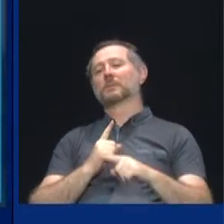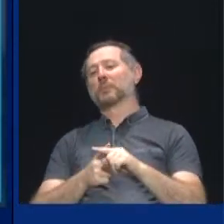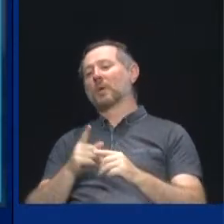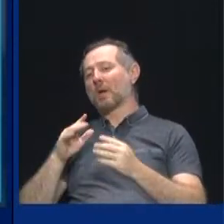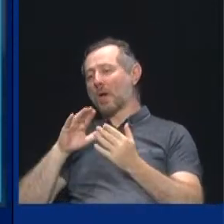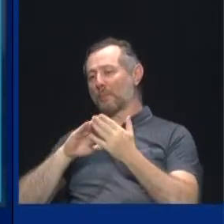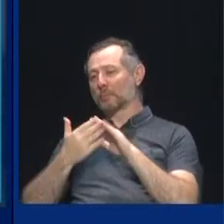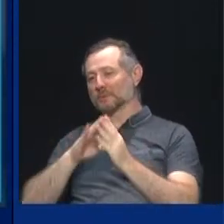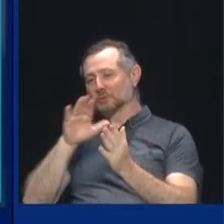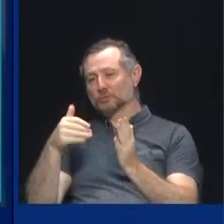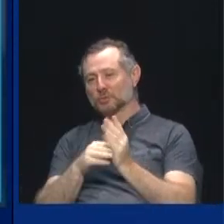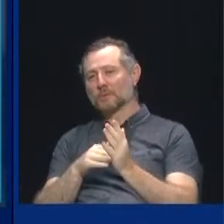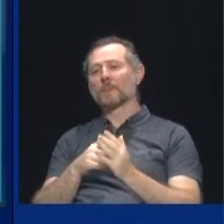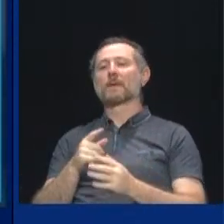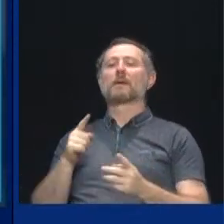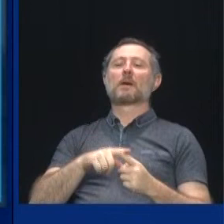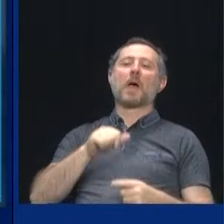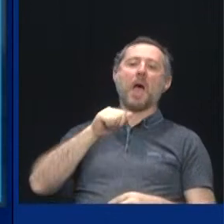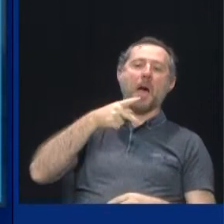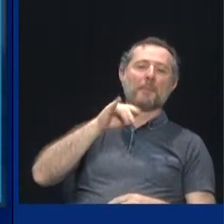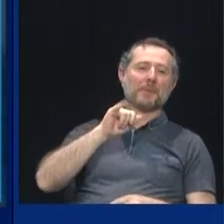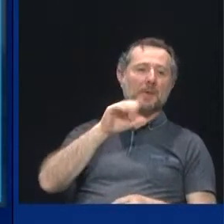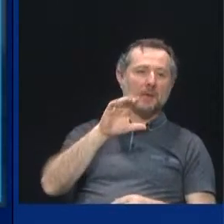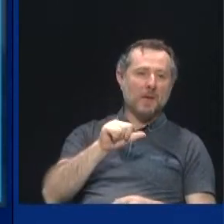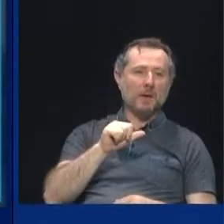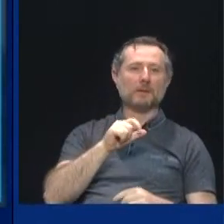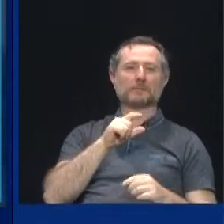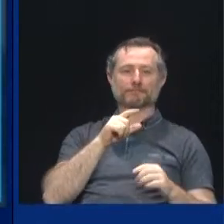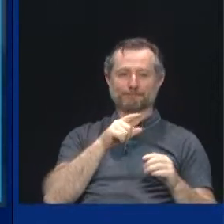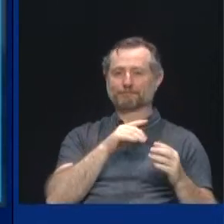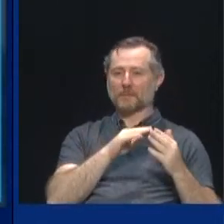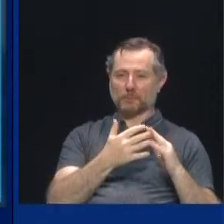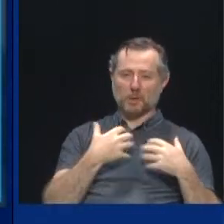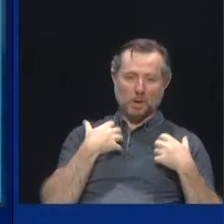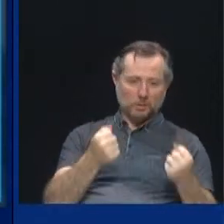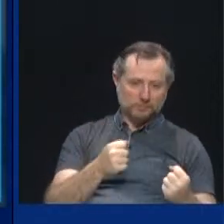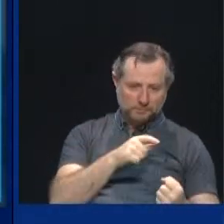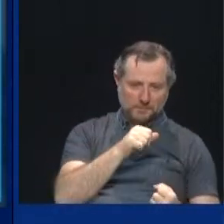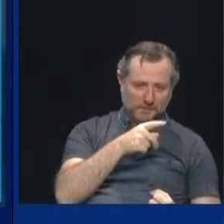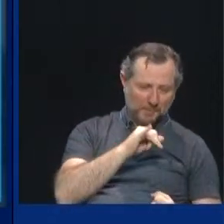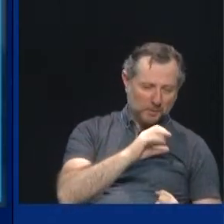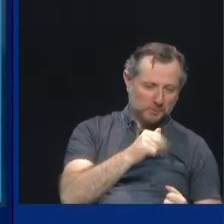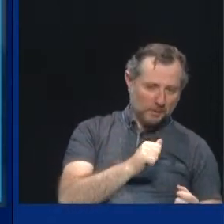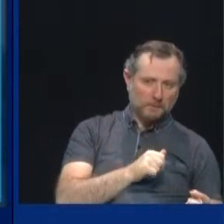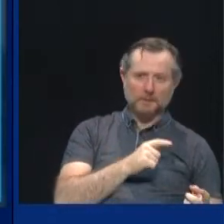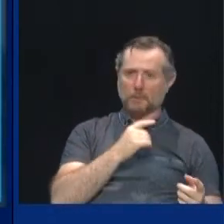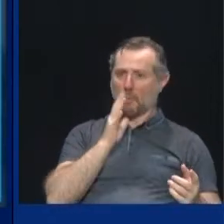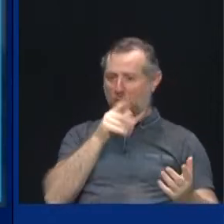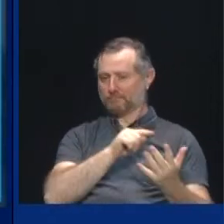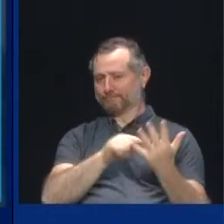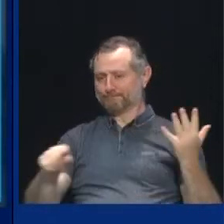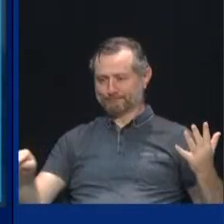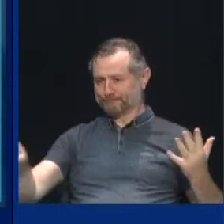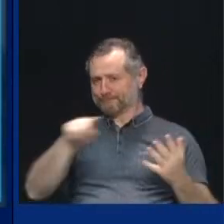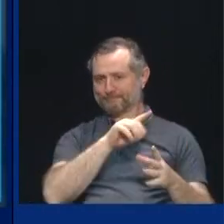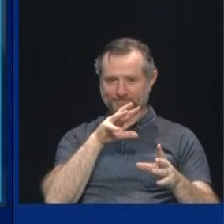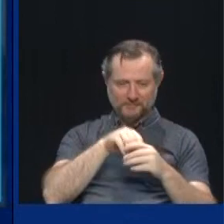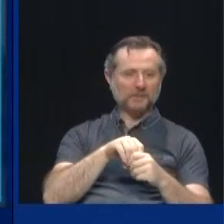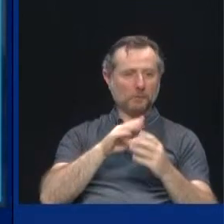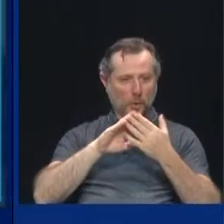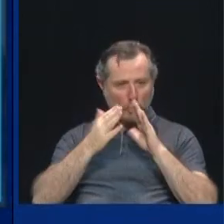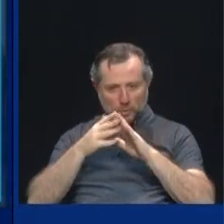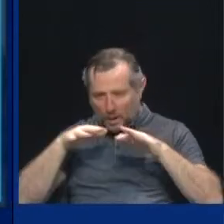Community Health. They are going to organize to get into these communities door to